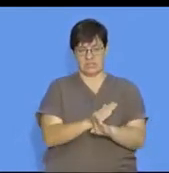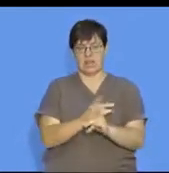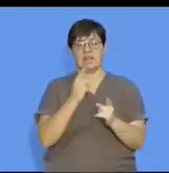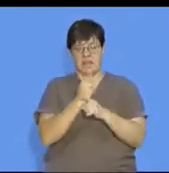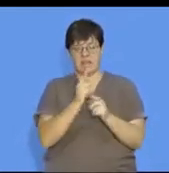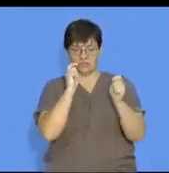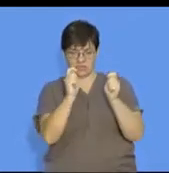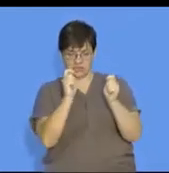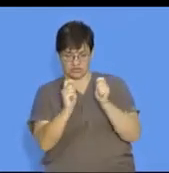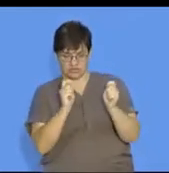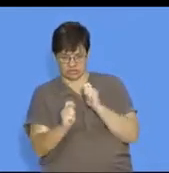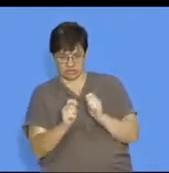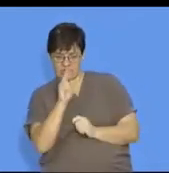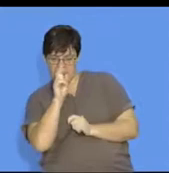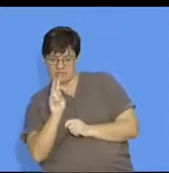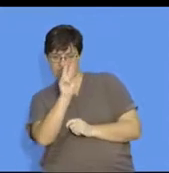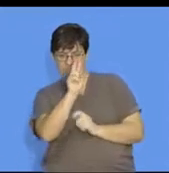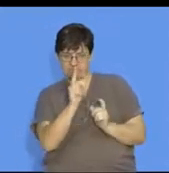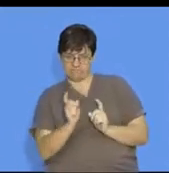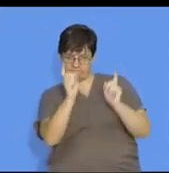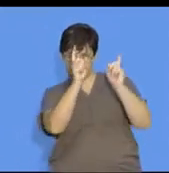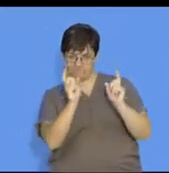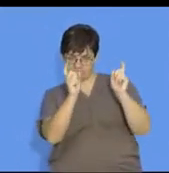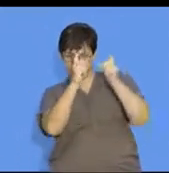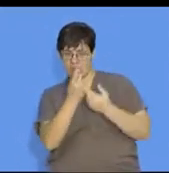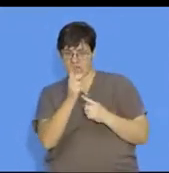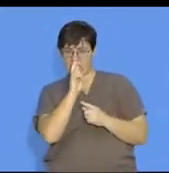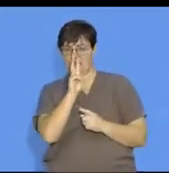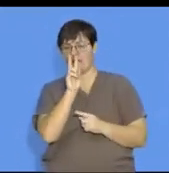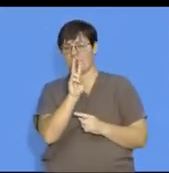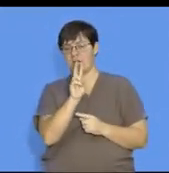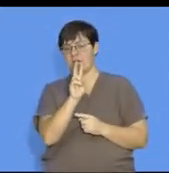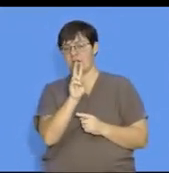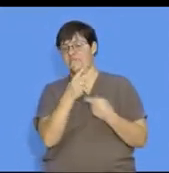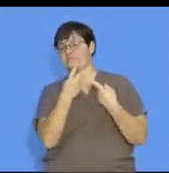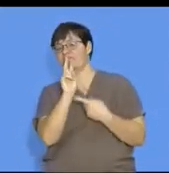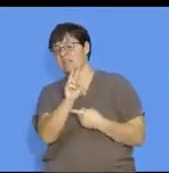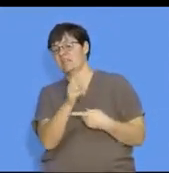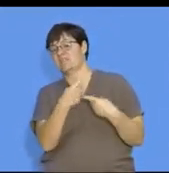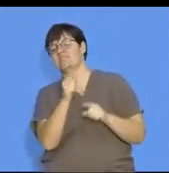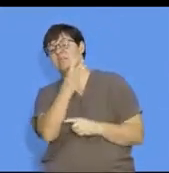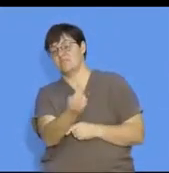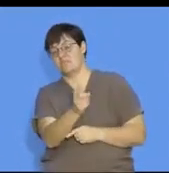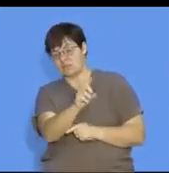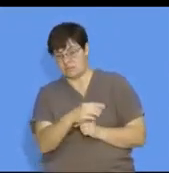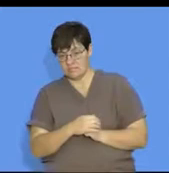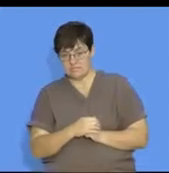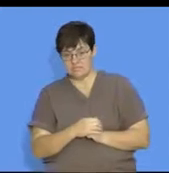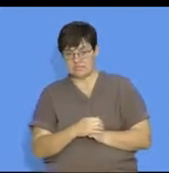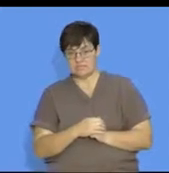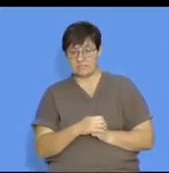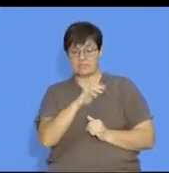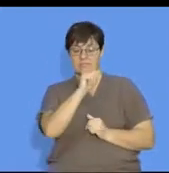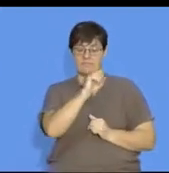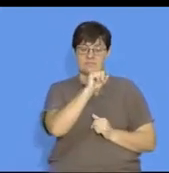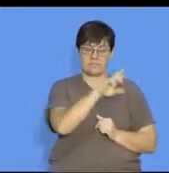and then adjust it accordingly and correspondingly take the values of terminal potential difference. So take the voltmeter and the